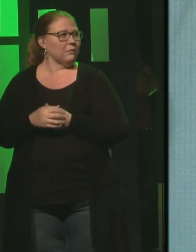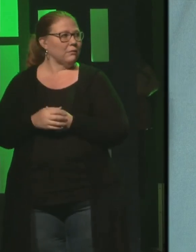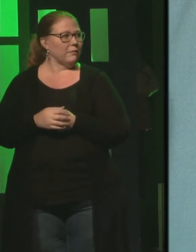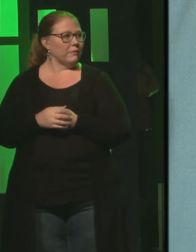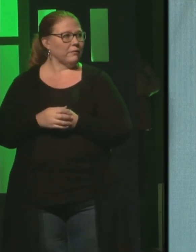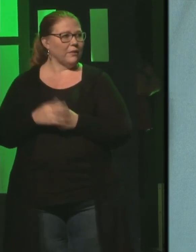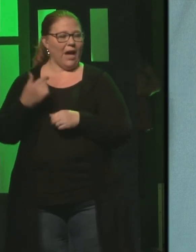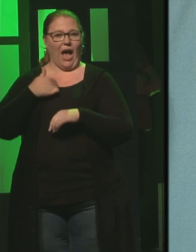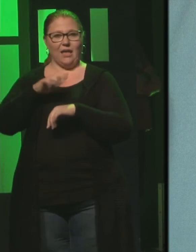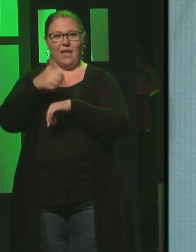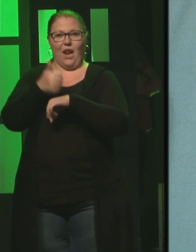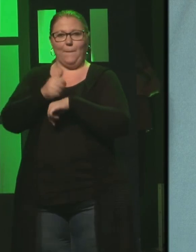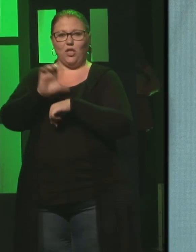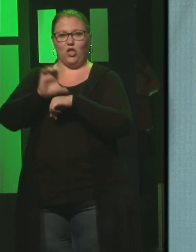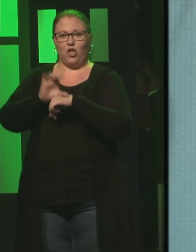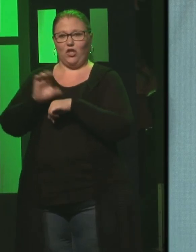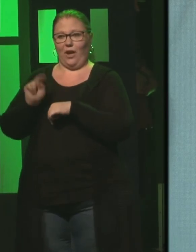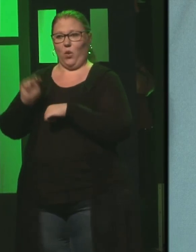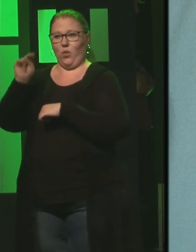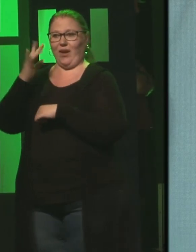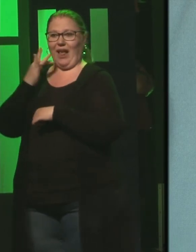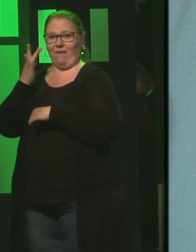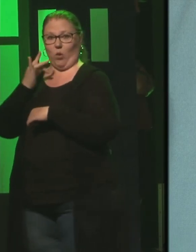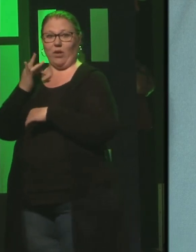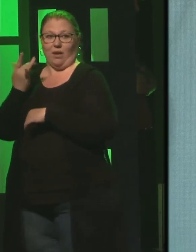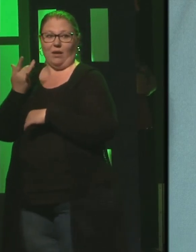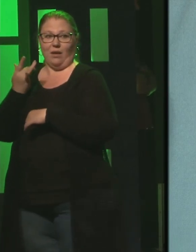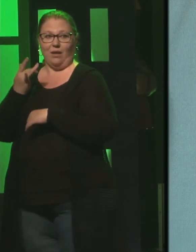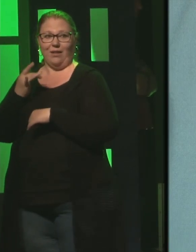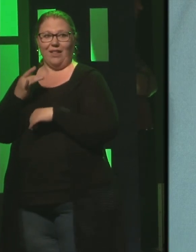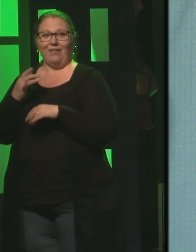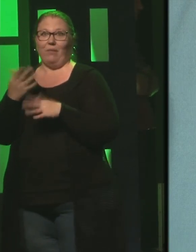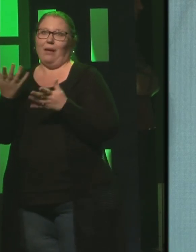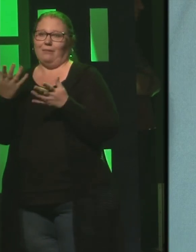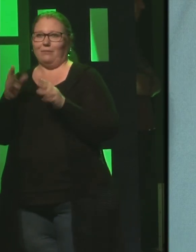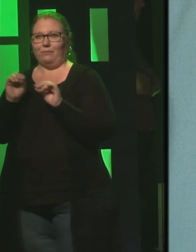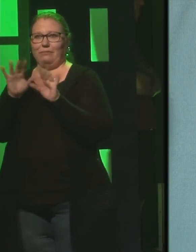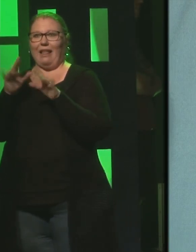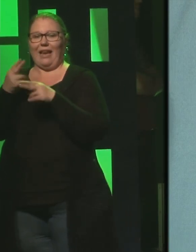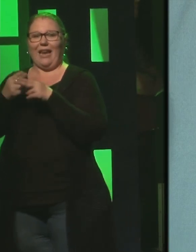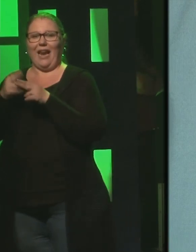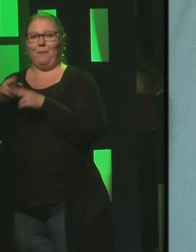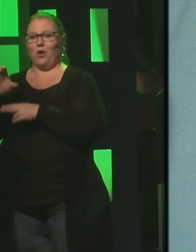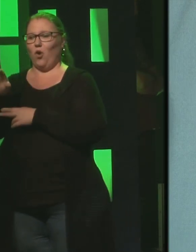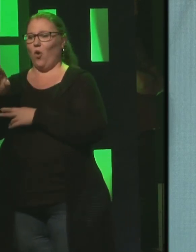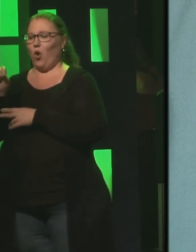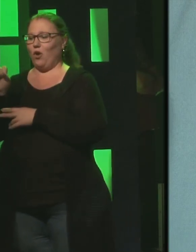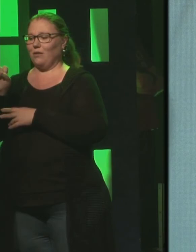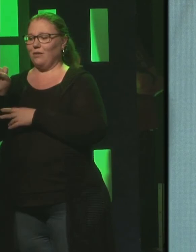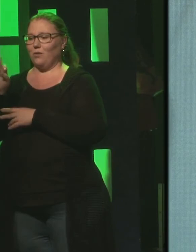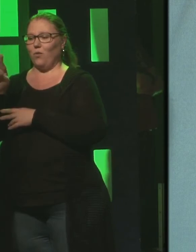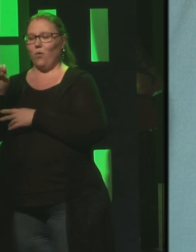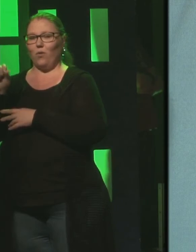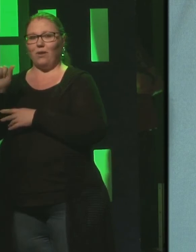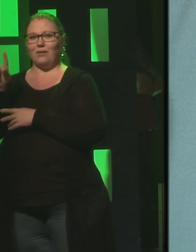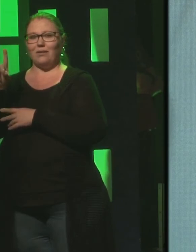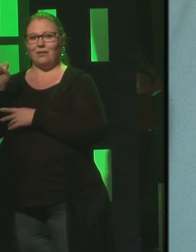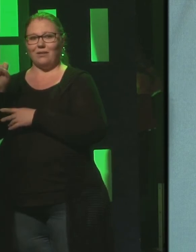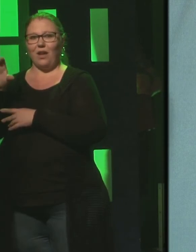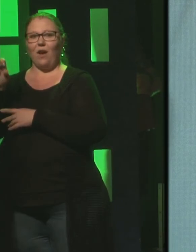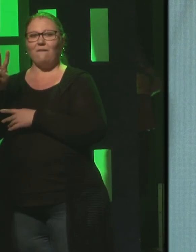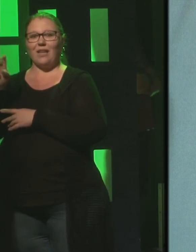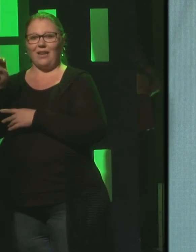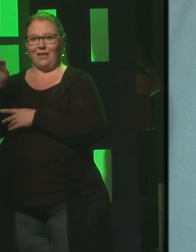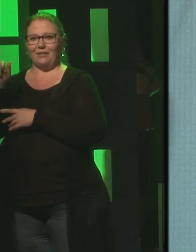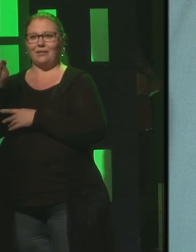church in Northern California from the ground up, coincidentally named Crossroads Covenant Church. And now for the miracles.